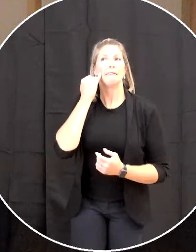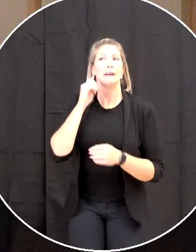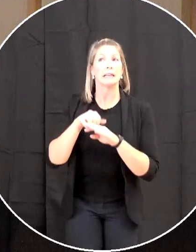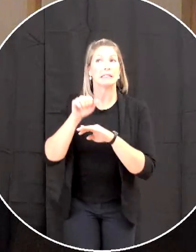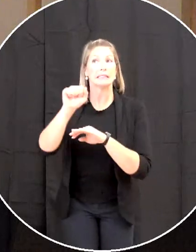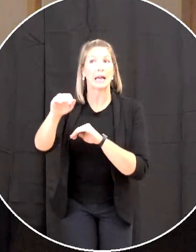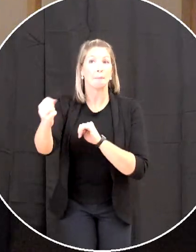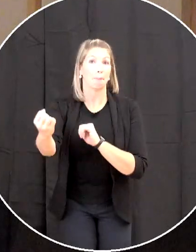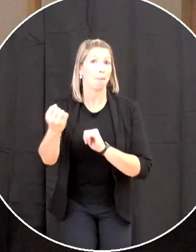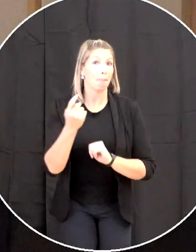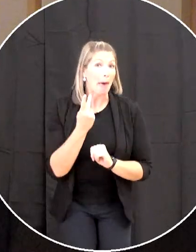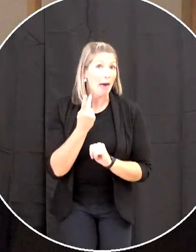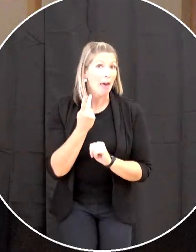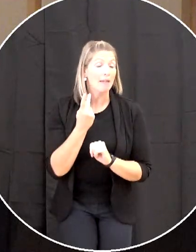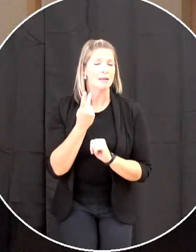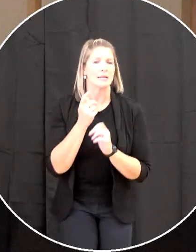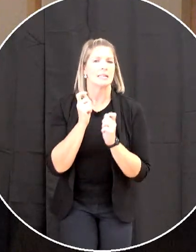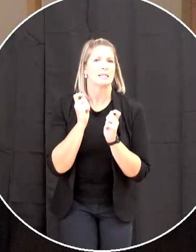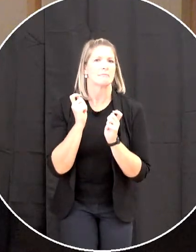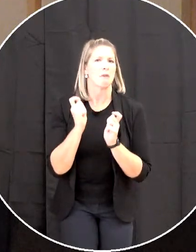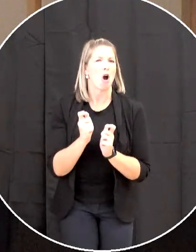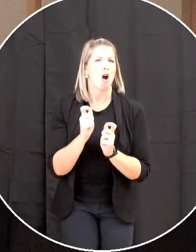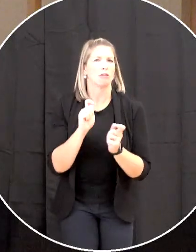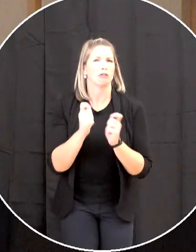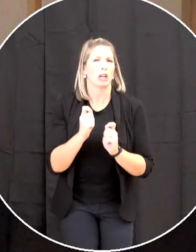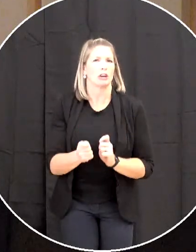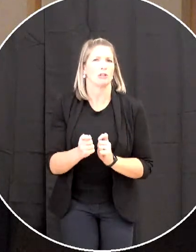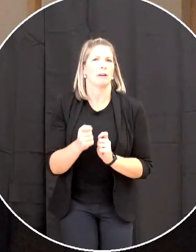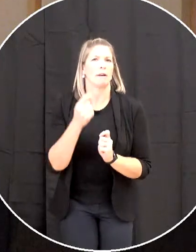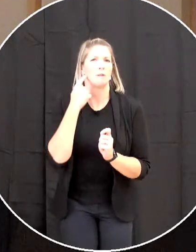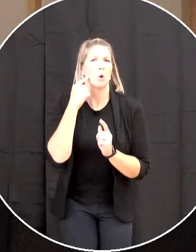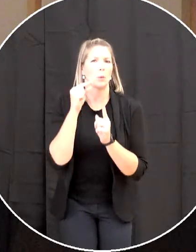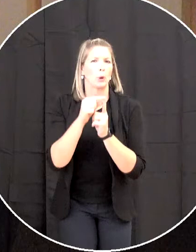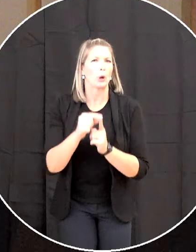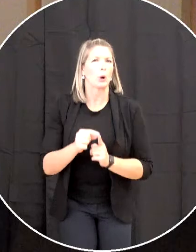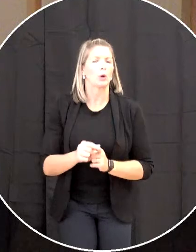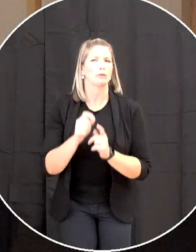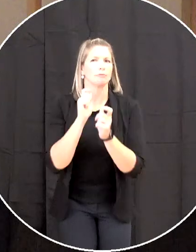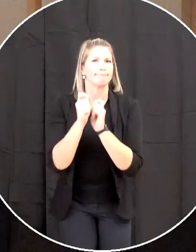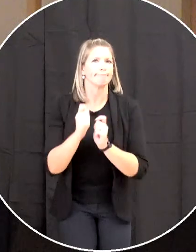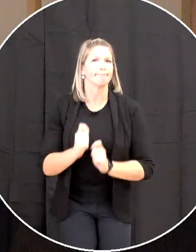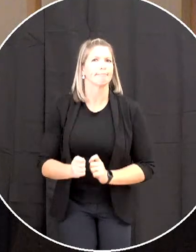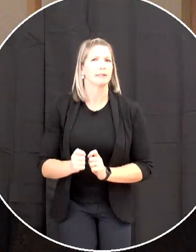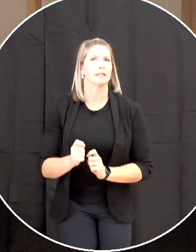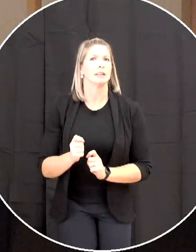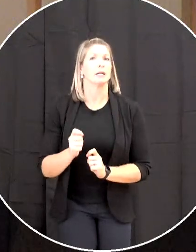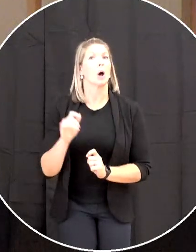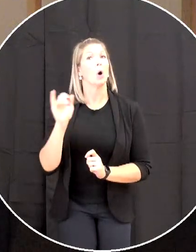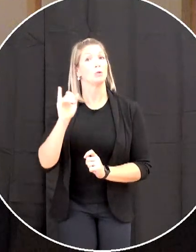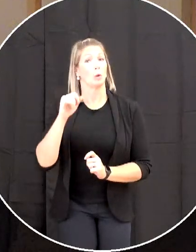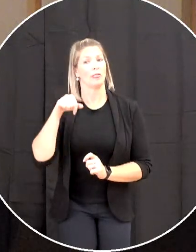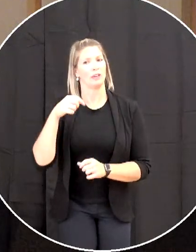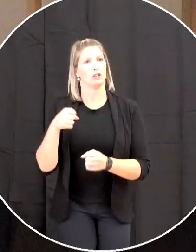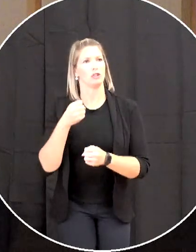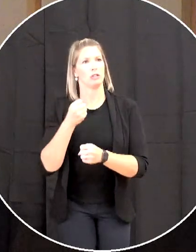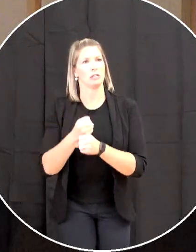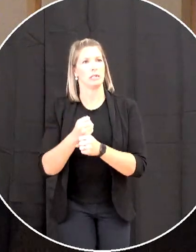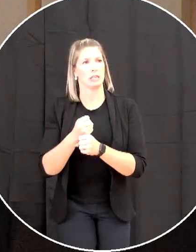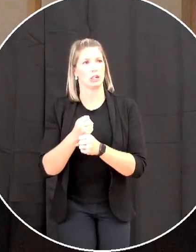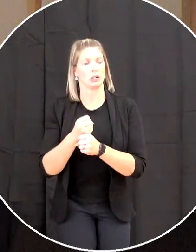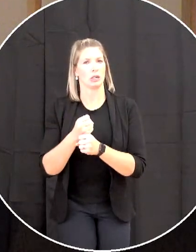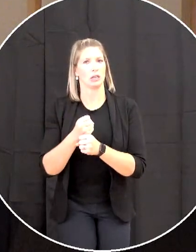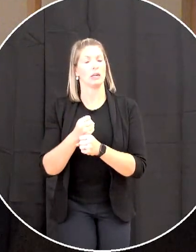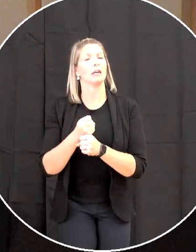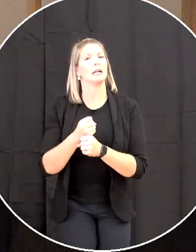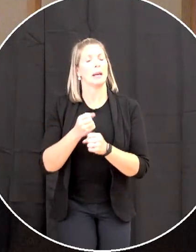language, usually small changes. And the other piece, of course, this year is that it's a strategic plan in a COVID